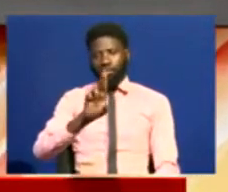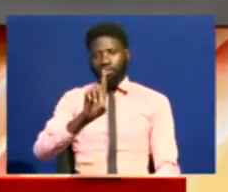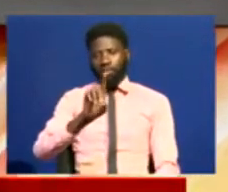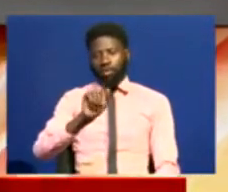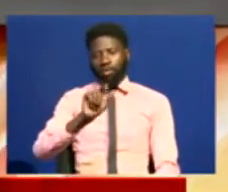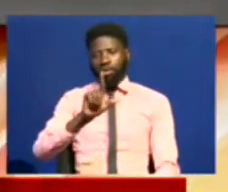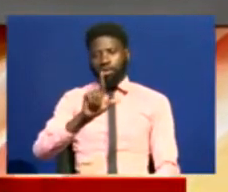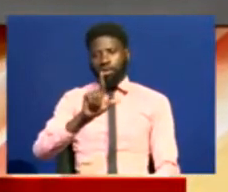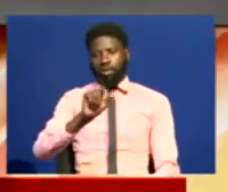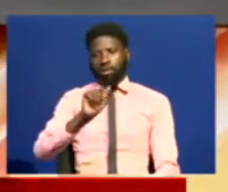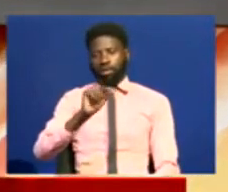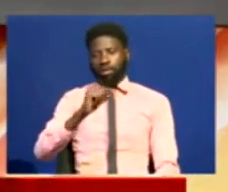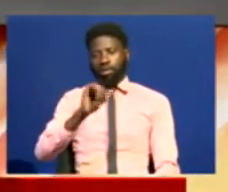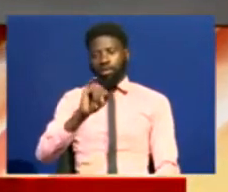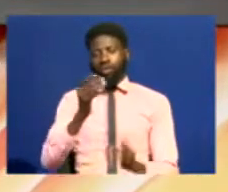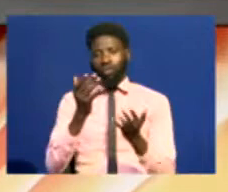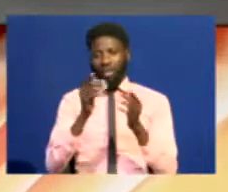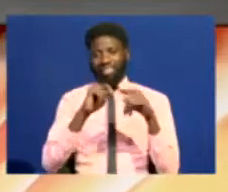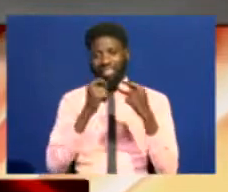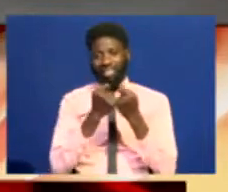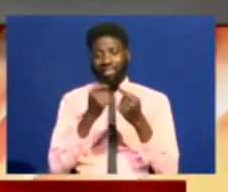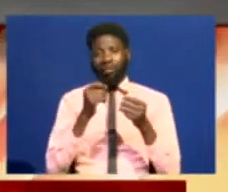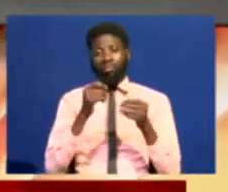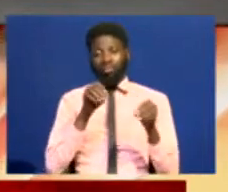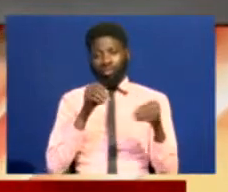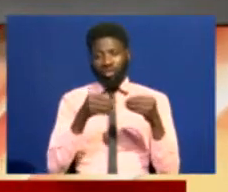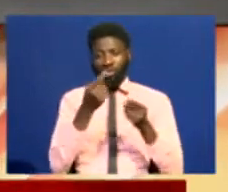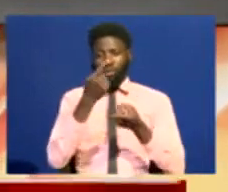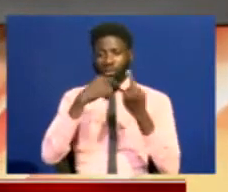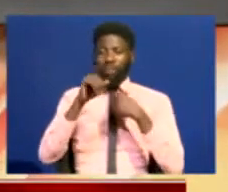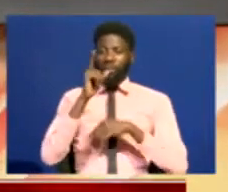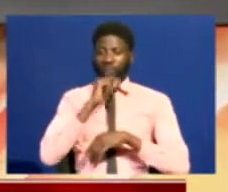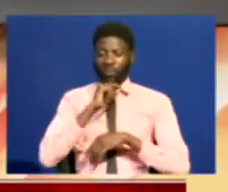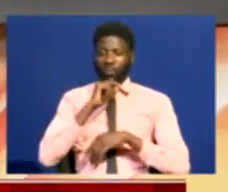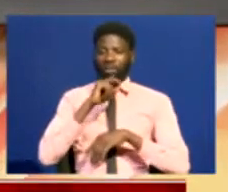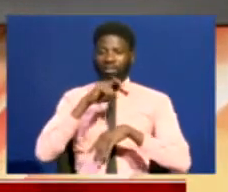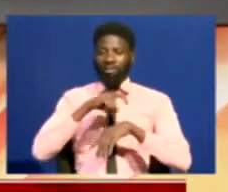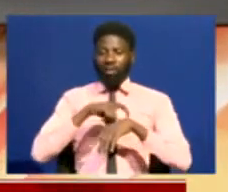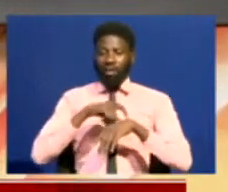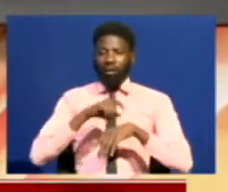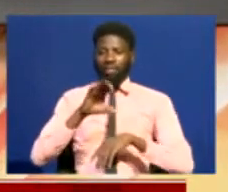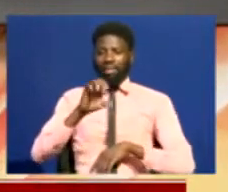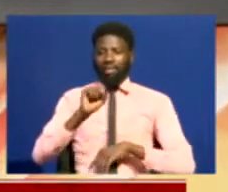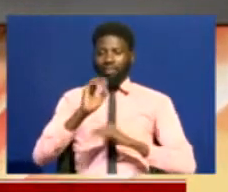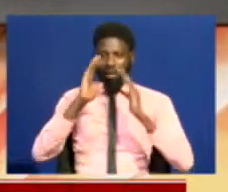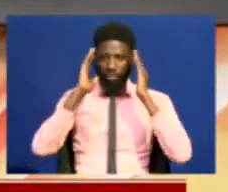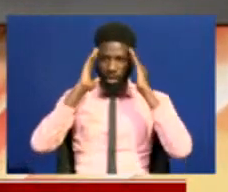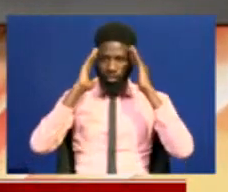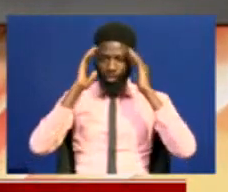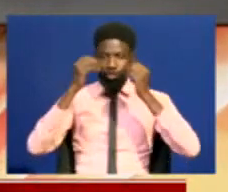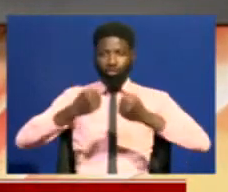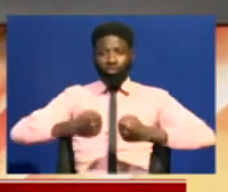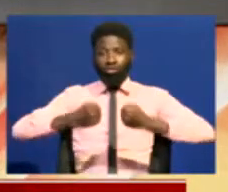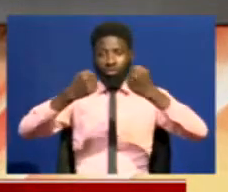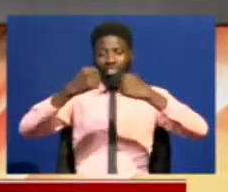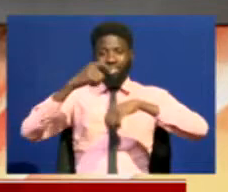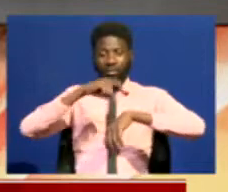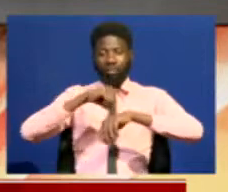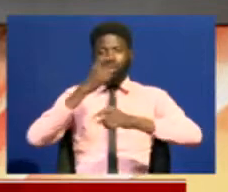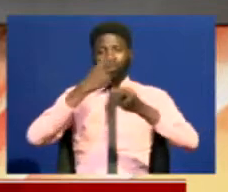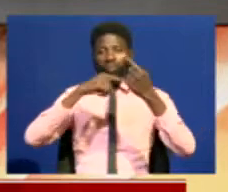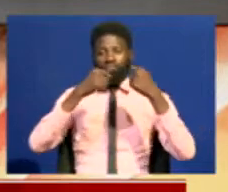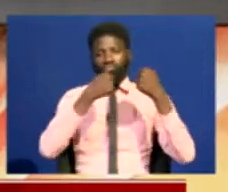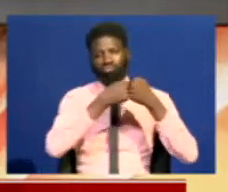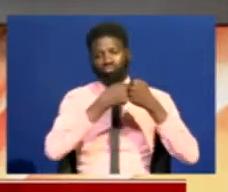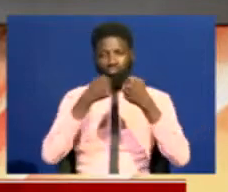Combined were crowned champions of the inaugural Cabinet Secretary Ababu Namwamba Trophy after winning their respective matches at the Siagonjo Grounds